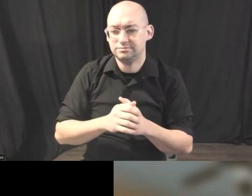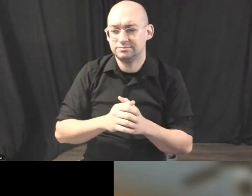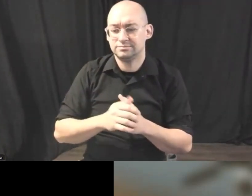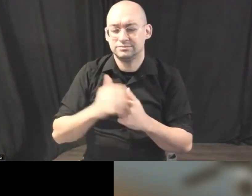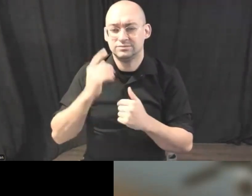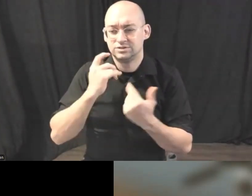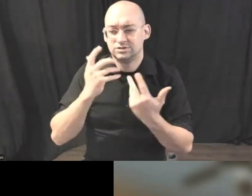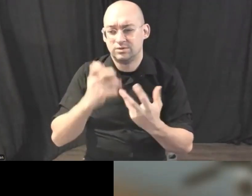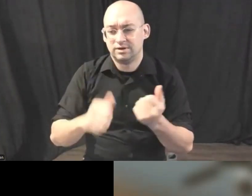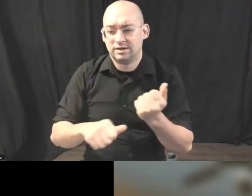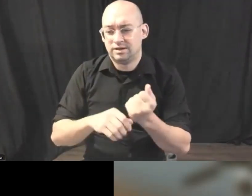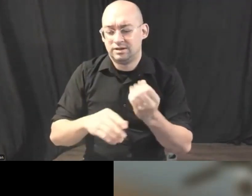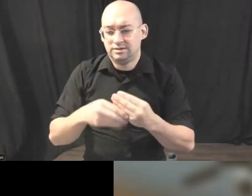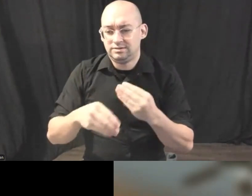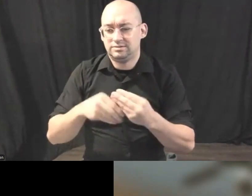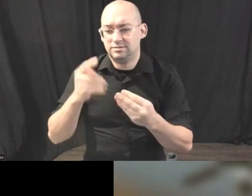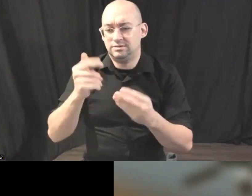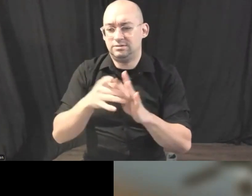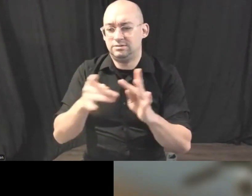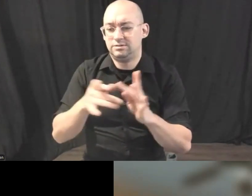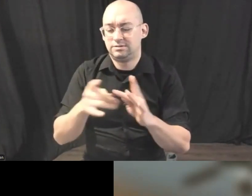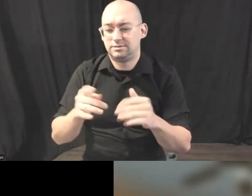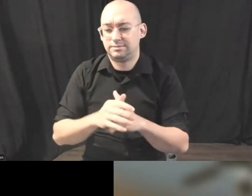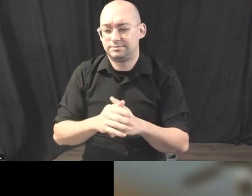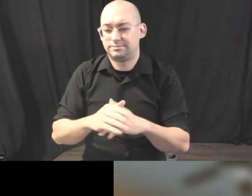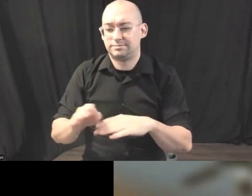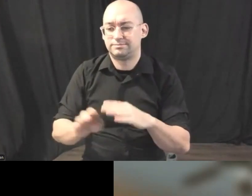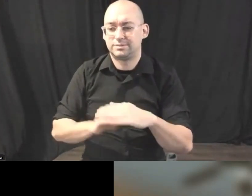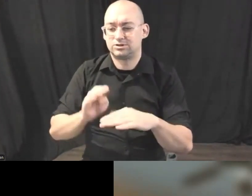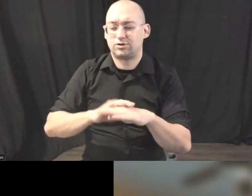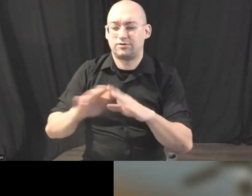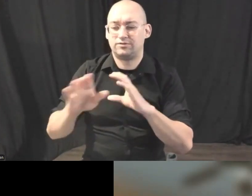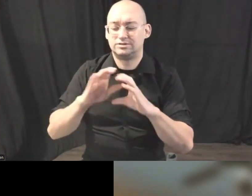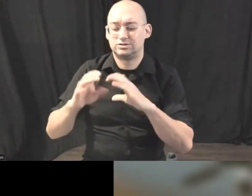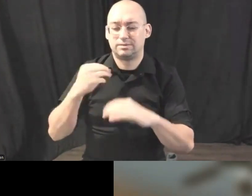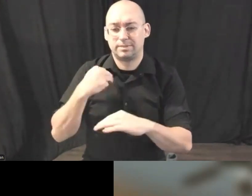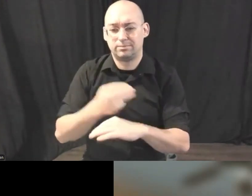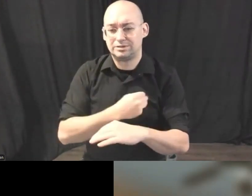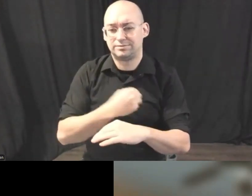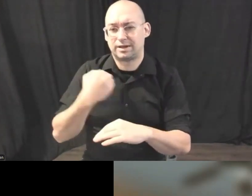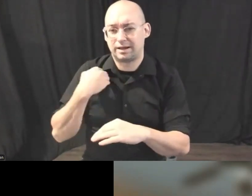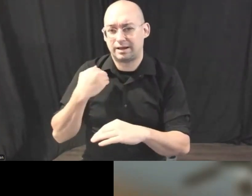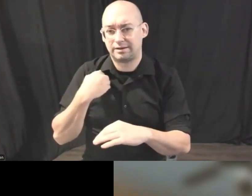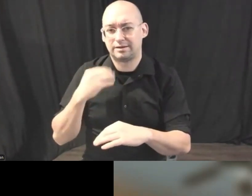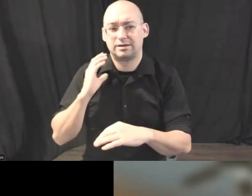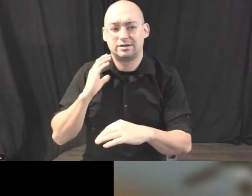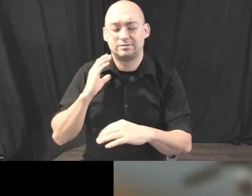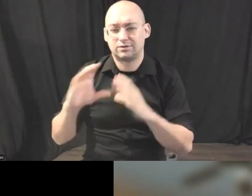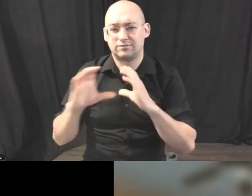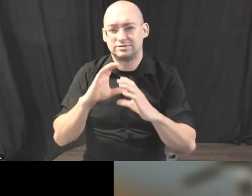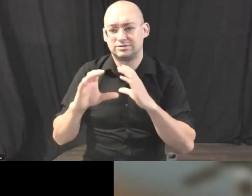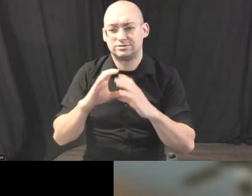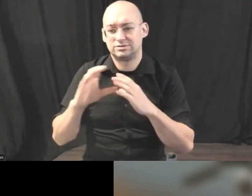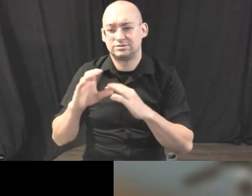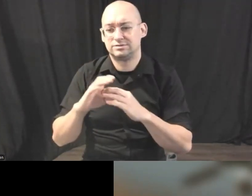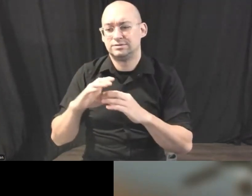couple comments and thoughts based on the conversations my membership has had, as well as conversations that ACL invited us